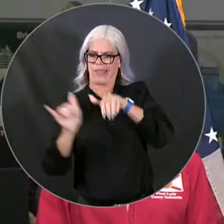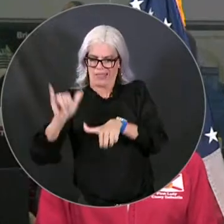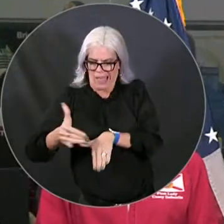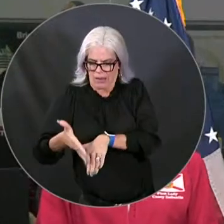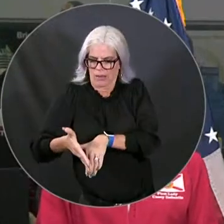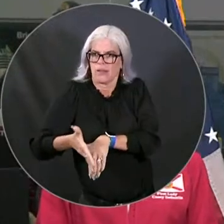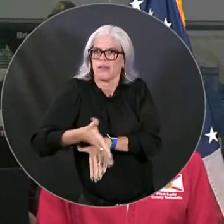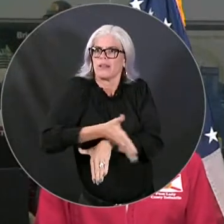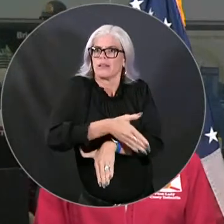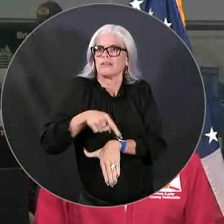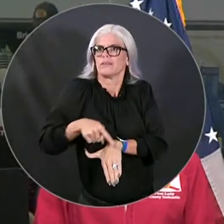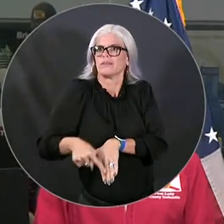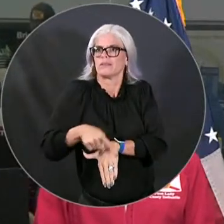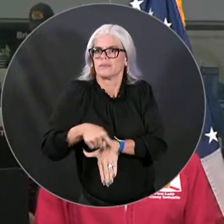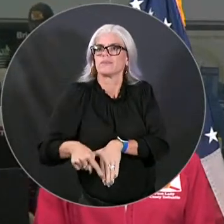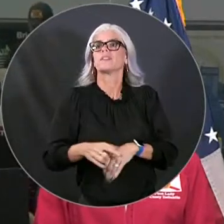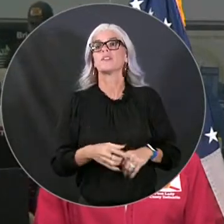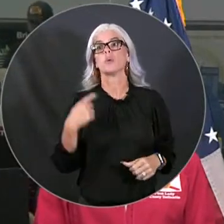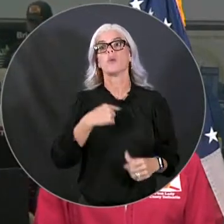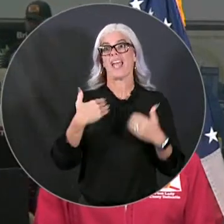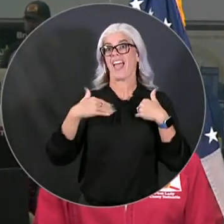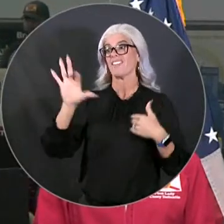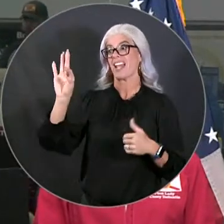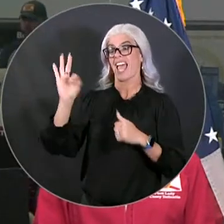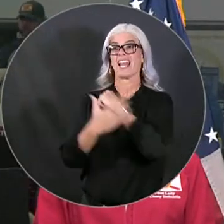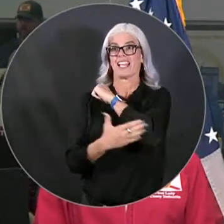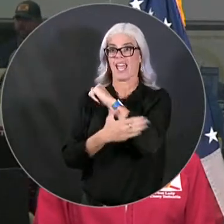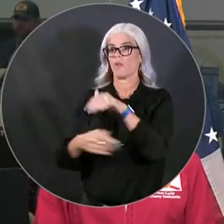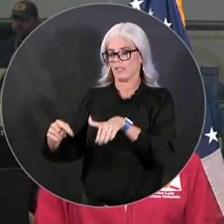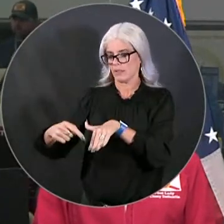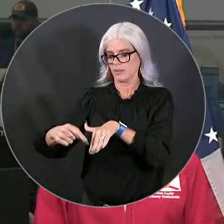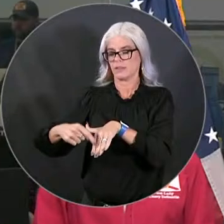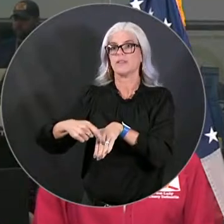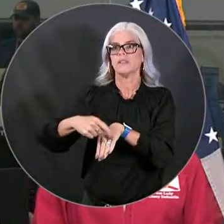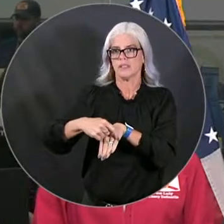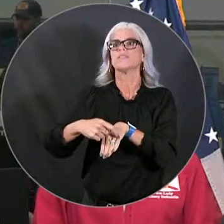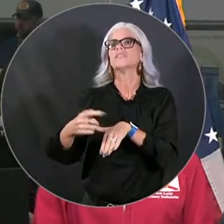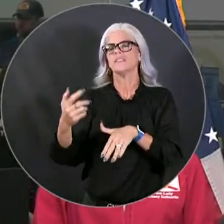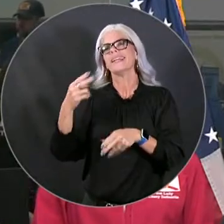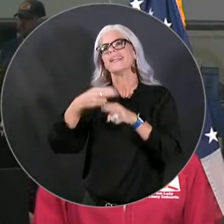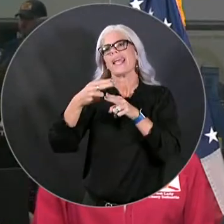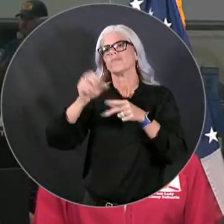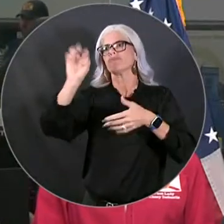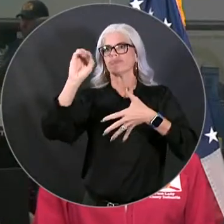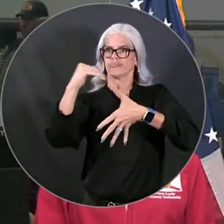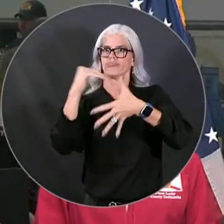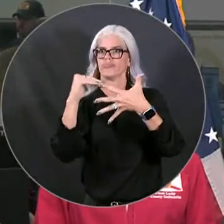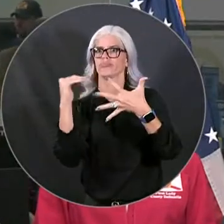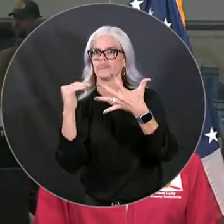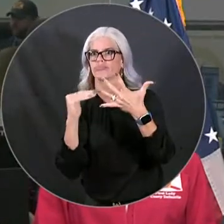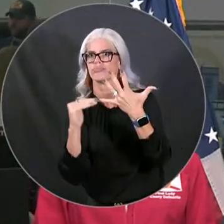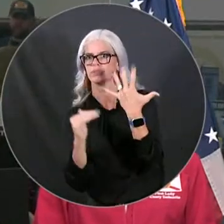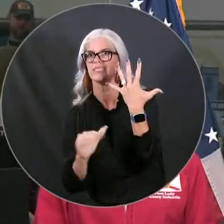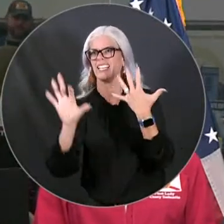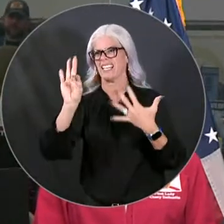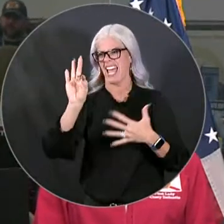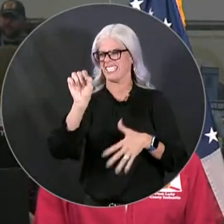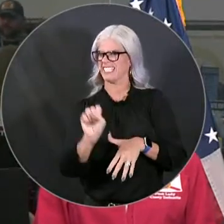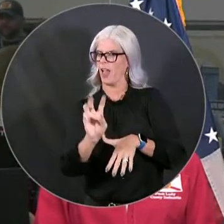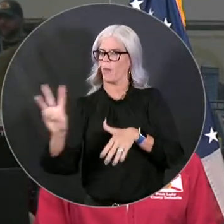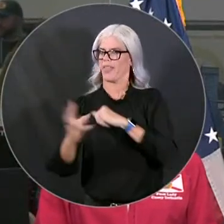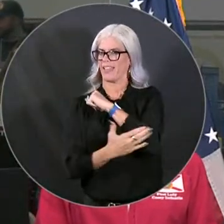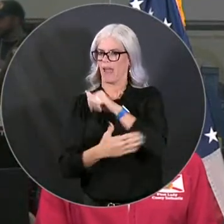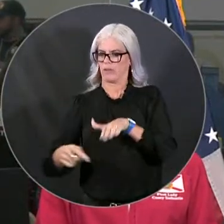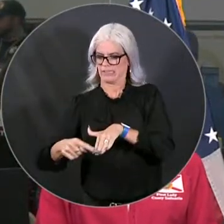Charlotte, Collier, DeSoto, Hardy, Hillsborough, Lee, Manatee, Pinellas, and Sarasota. That will allow individual Floridians to